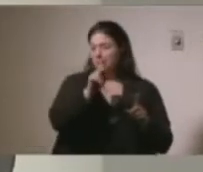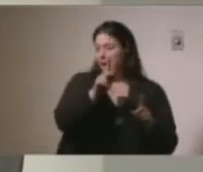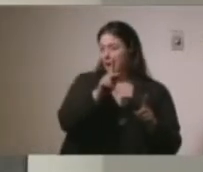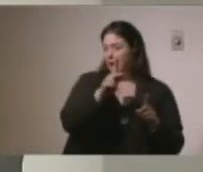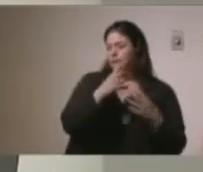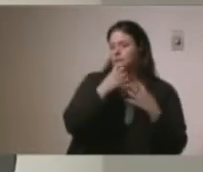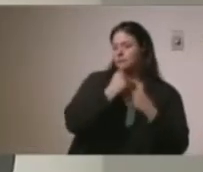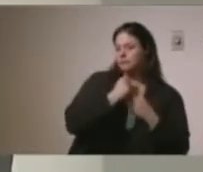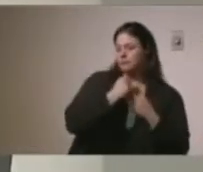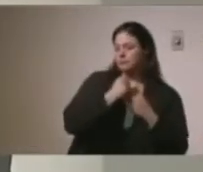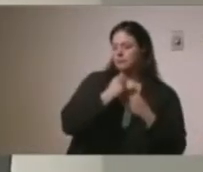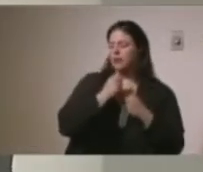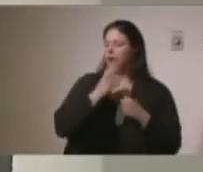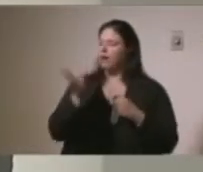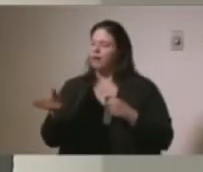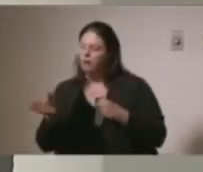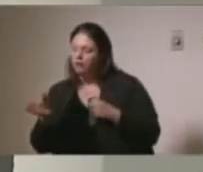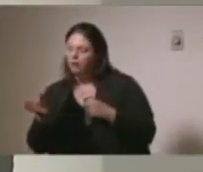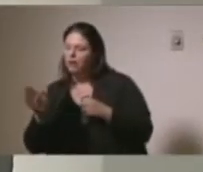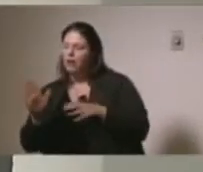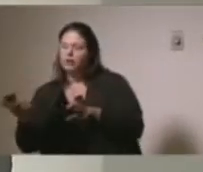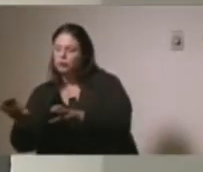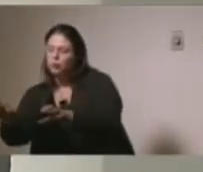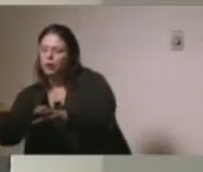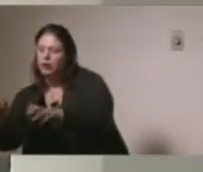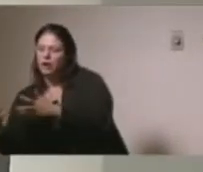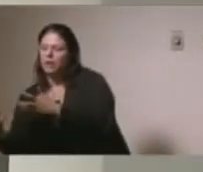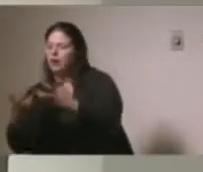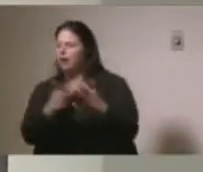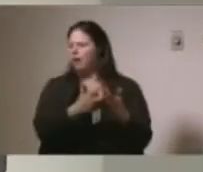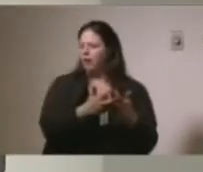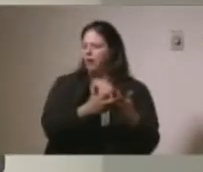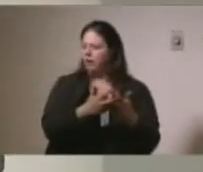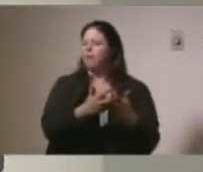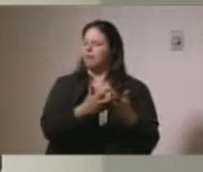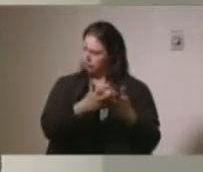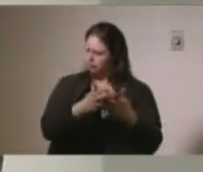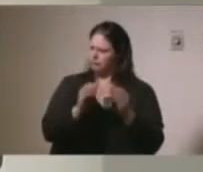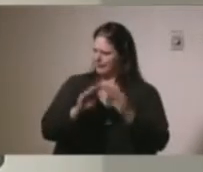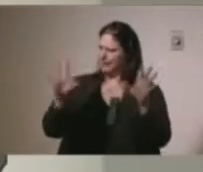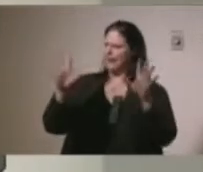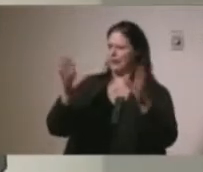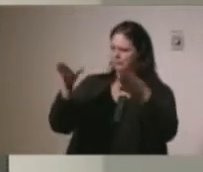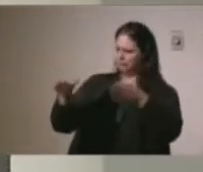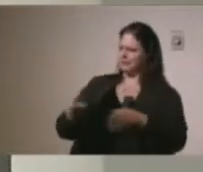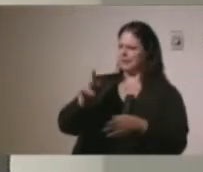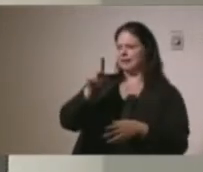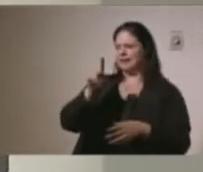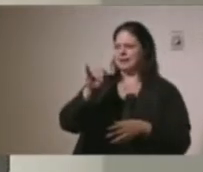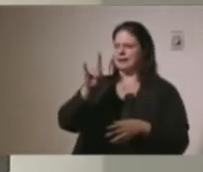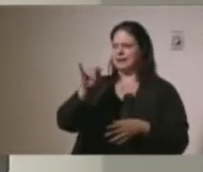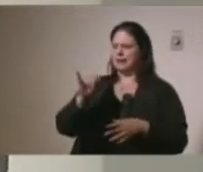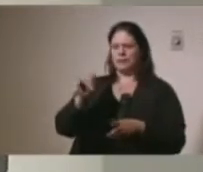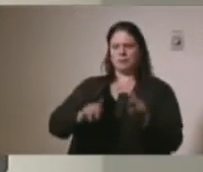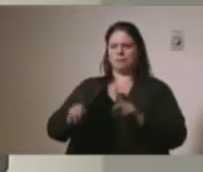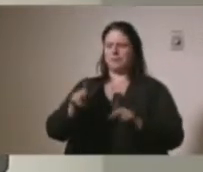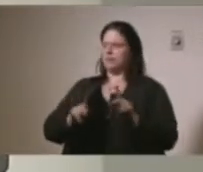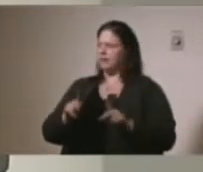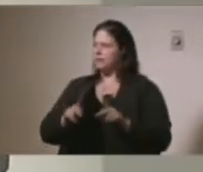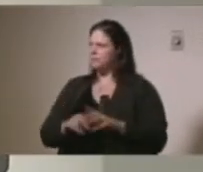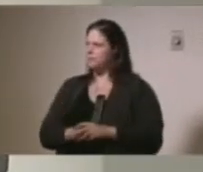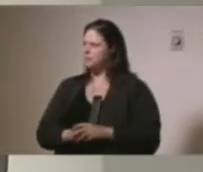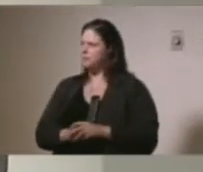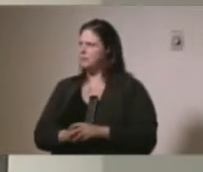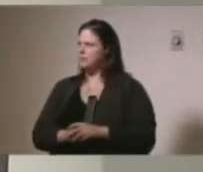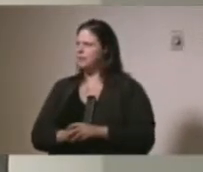Zealandness, or, what is a Kiwi. The only problem is the New